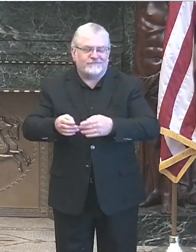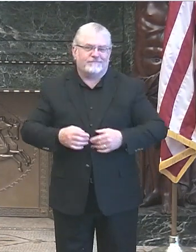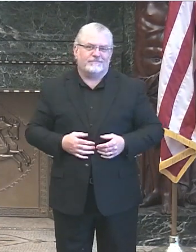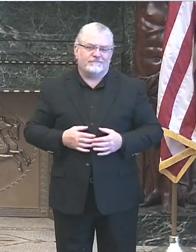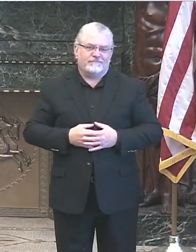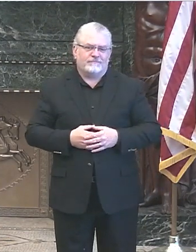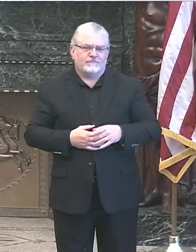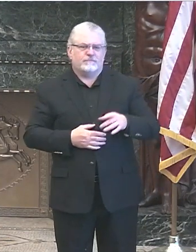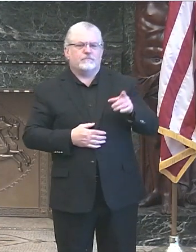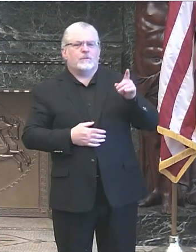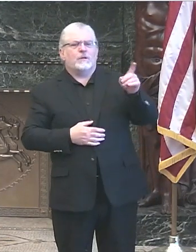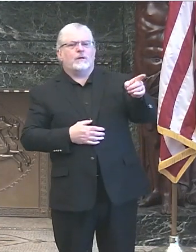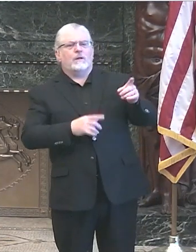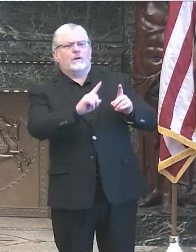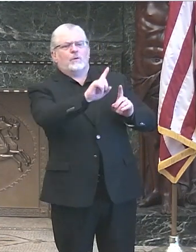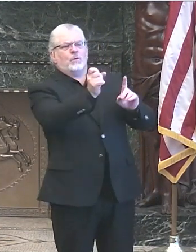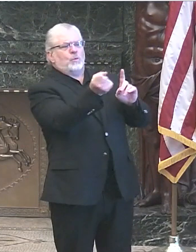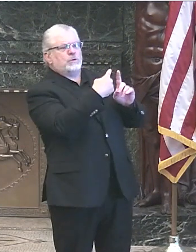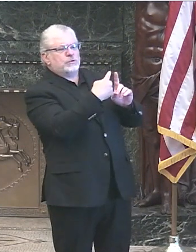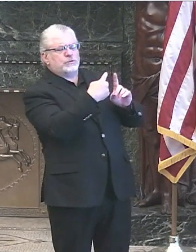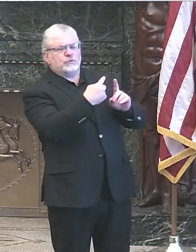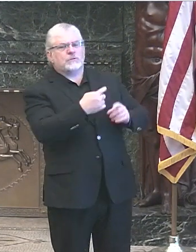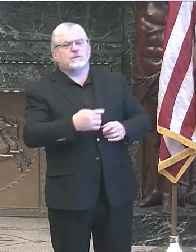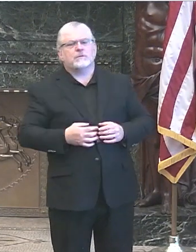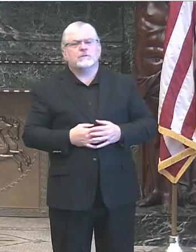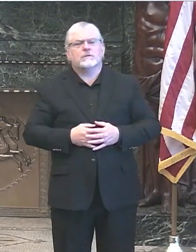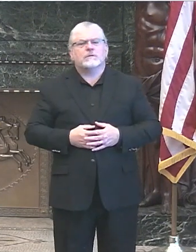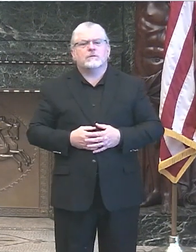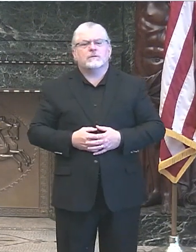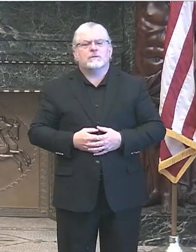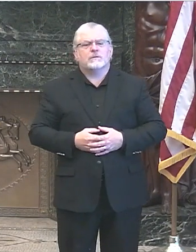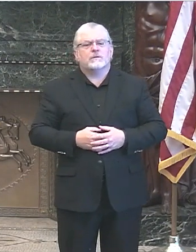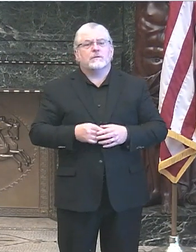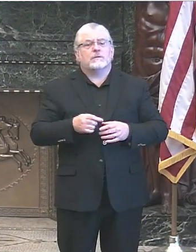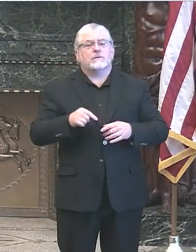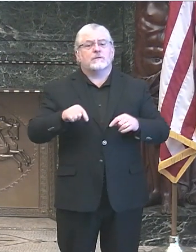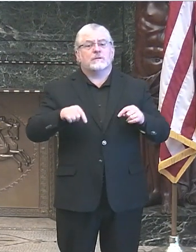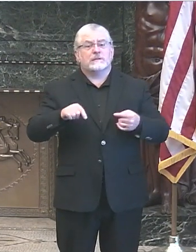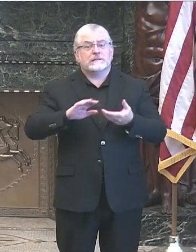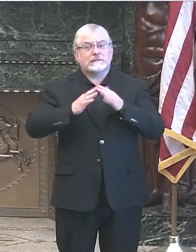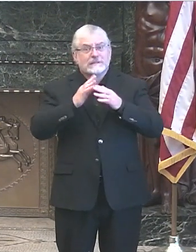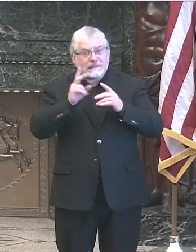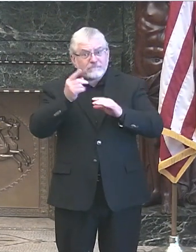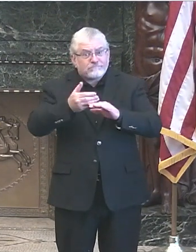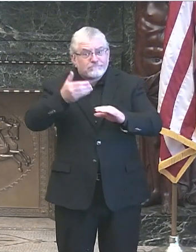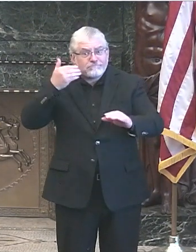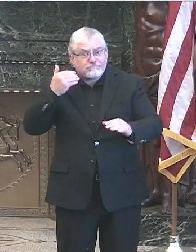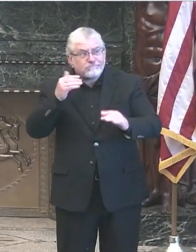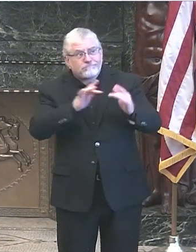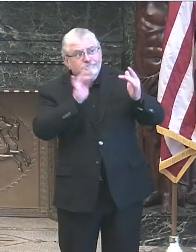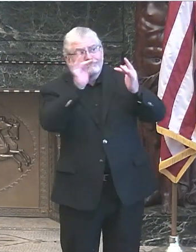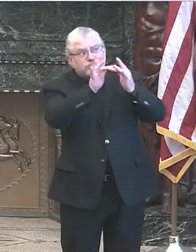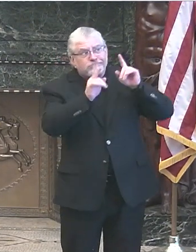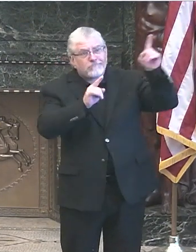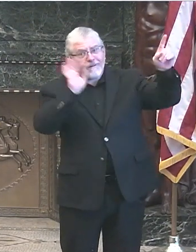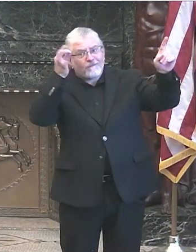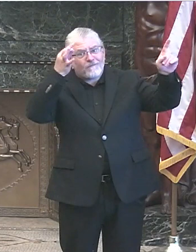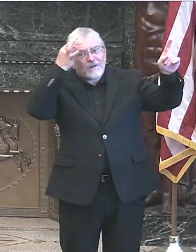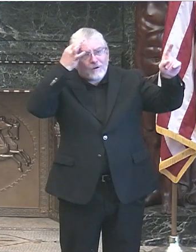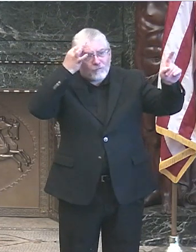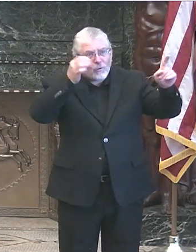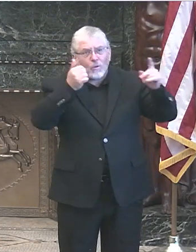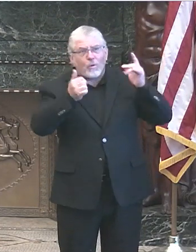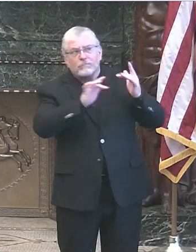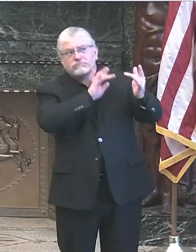Okay. Had the city previously been in touch with anyone at the federal government or CDC who had, prior to those statements